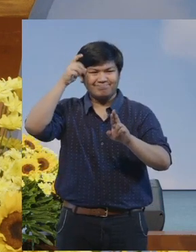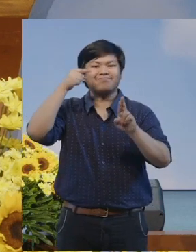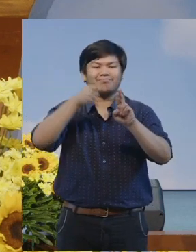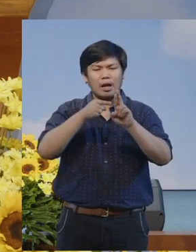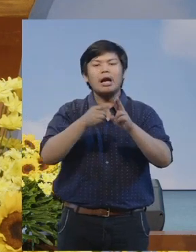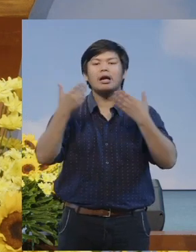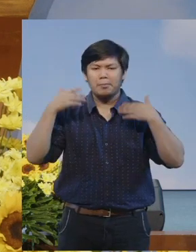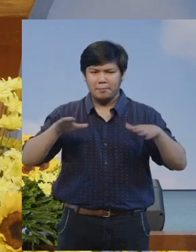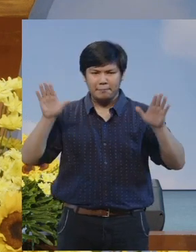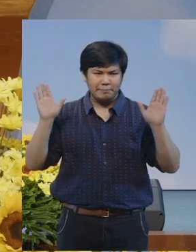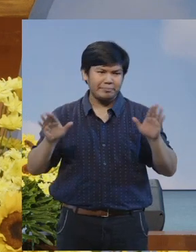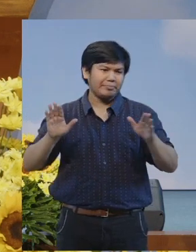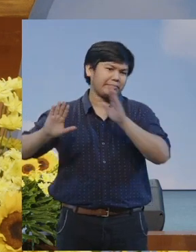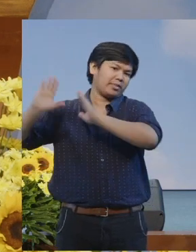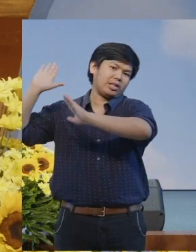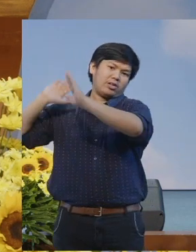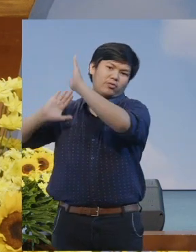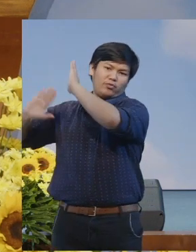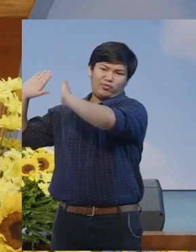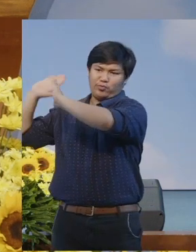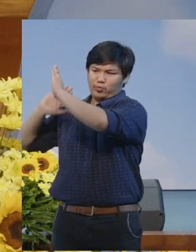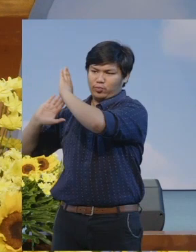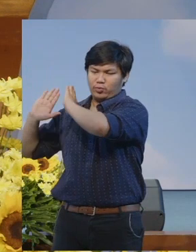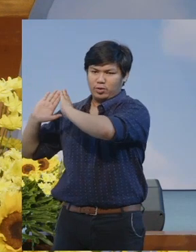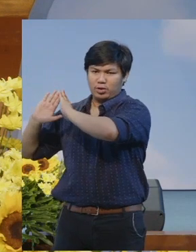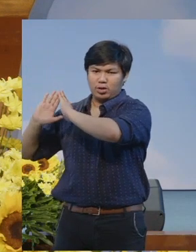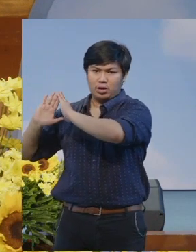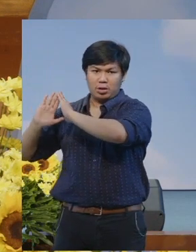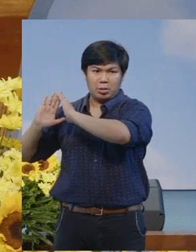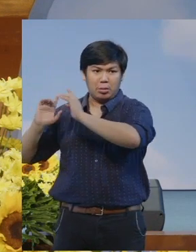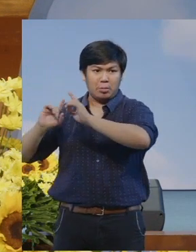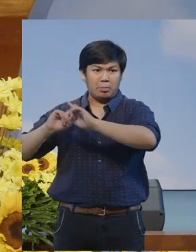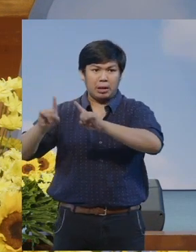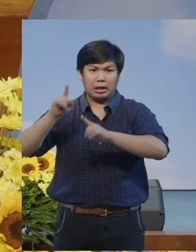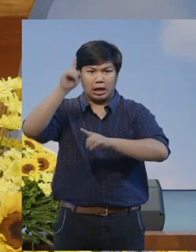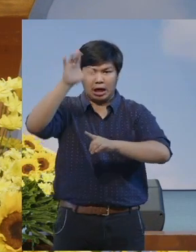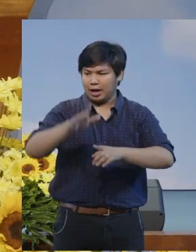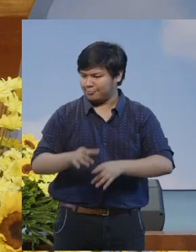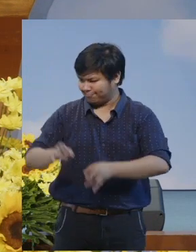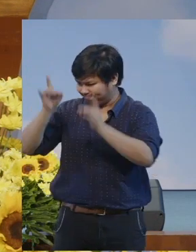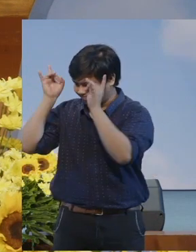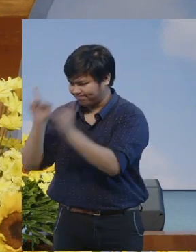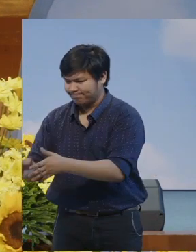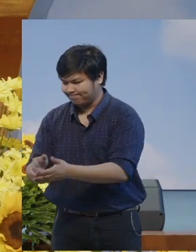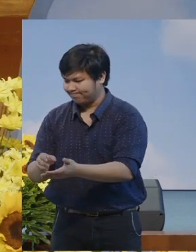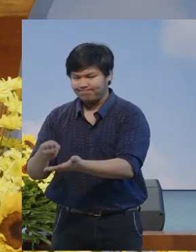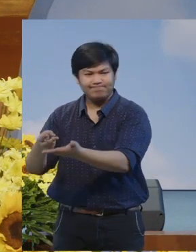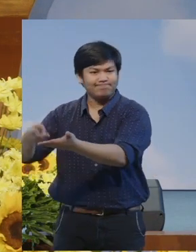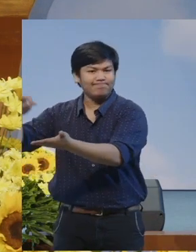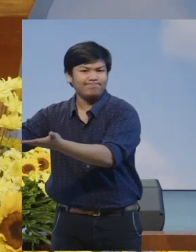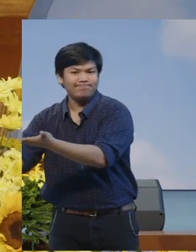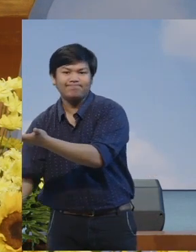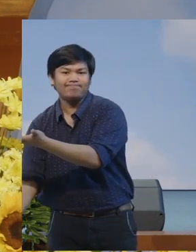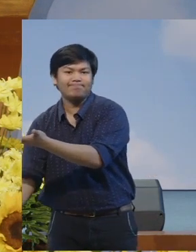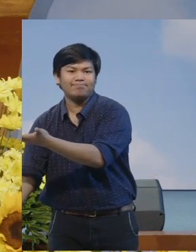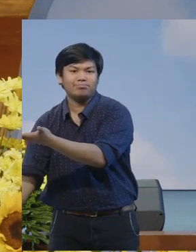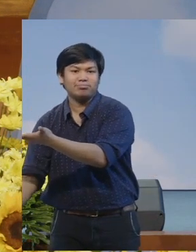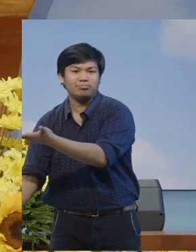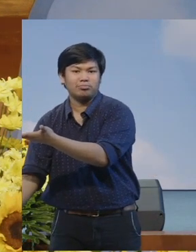Isaiah 14, verse 12. How you are cut down to the ground, you who laid the nations